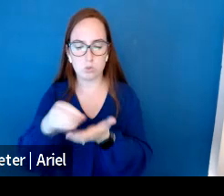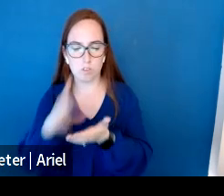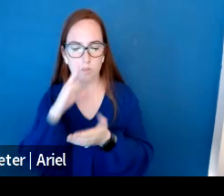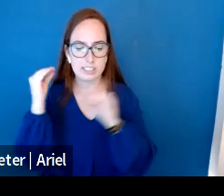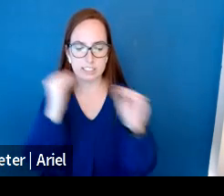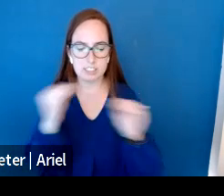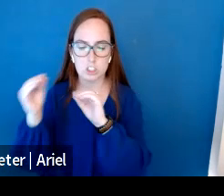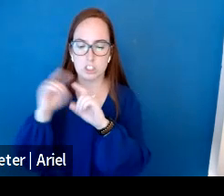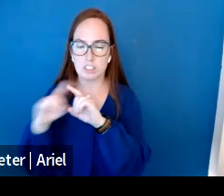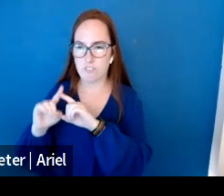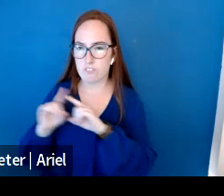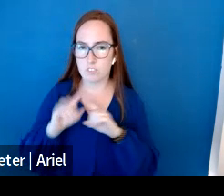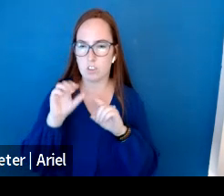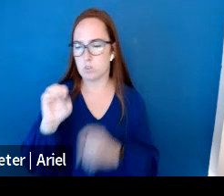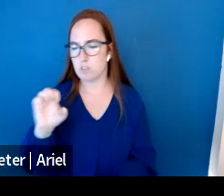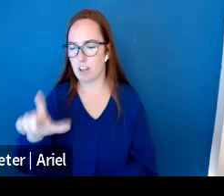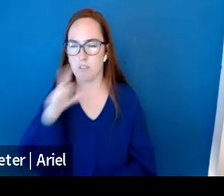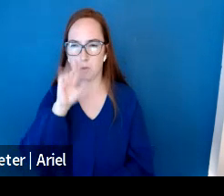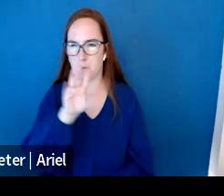available at their website.